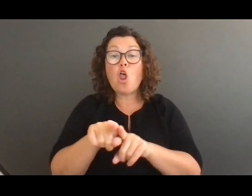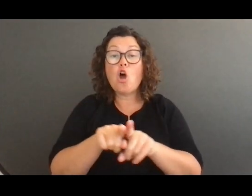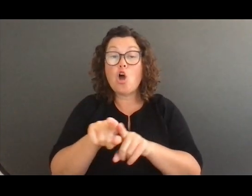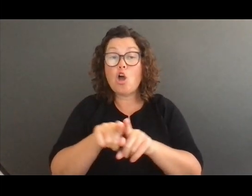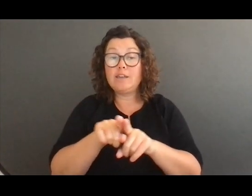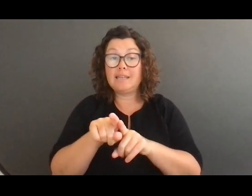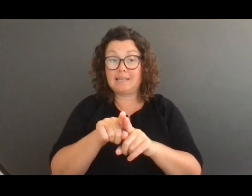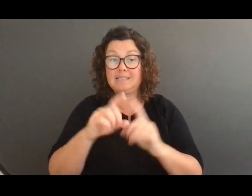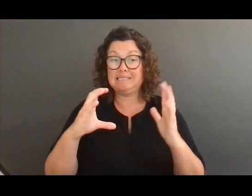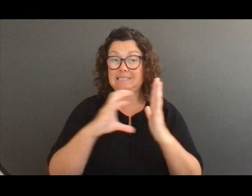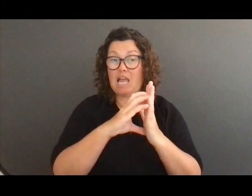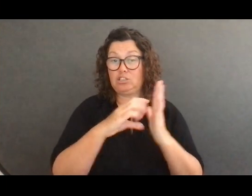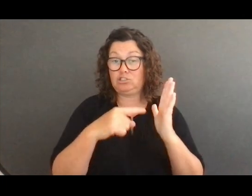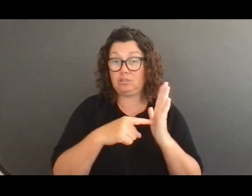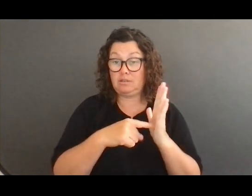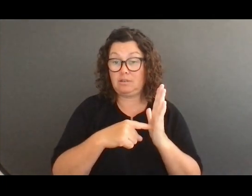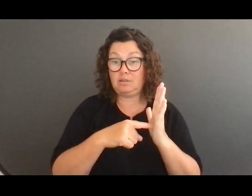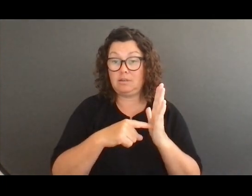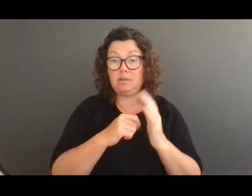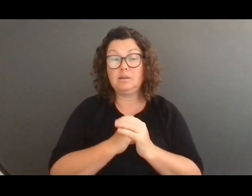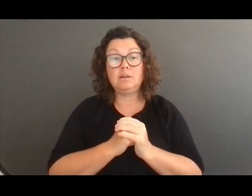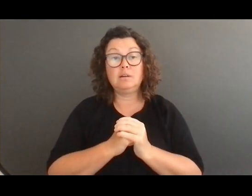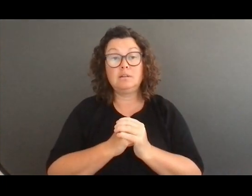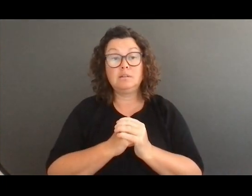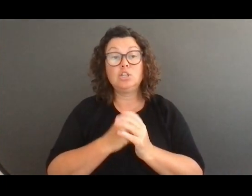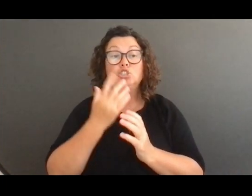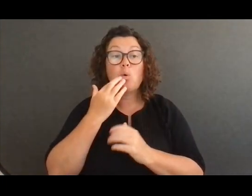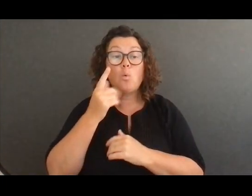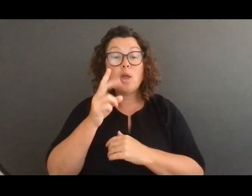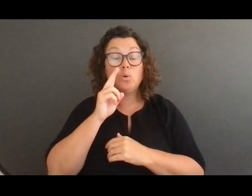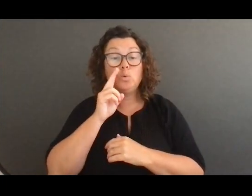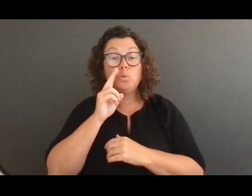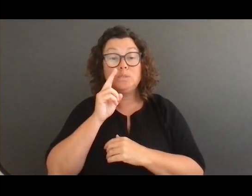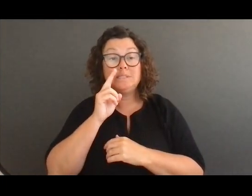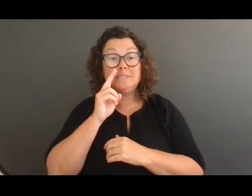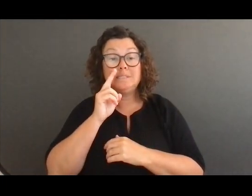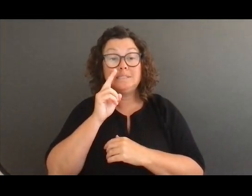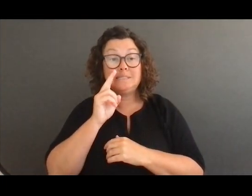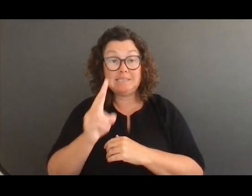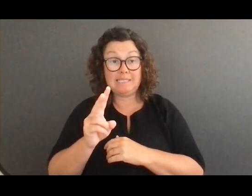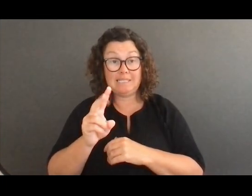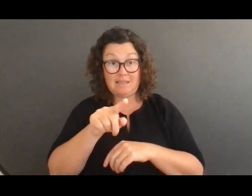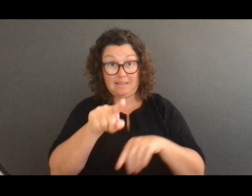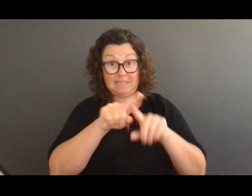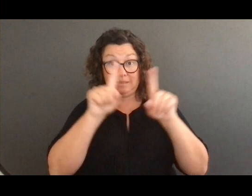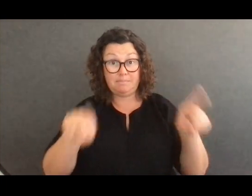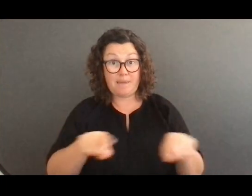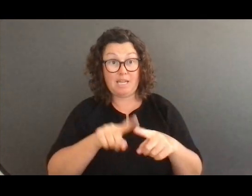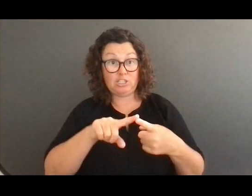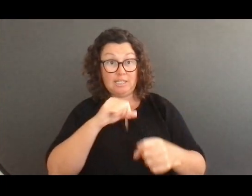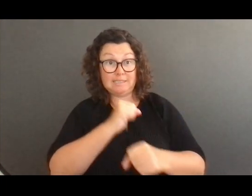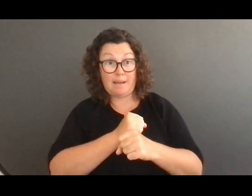And this pops down, when you go onto that page I just showed you, it pops down and you can click onto it to read this